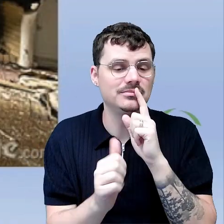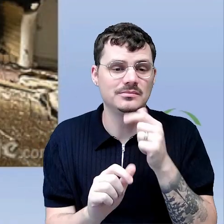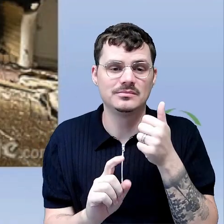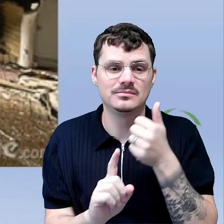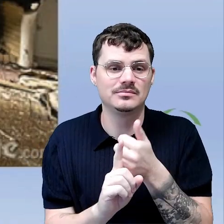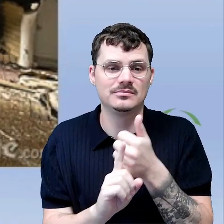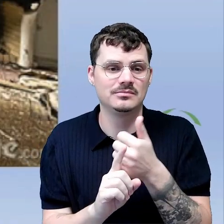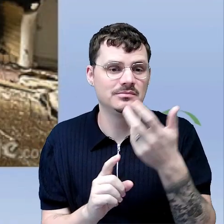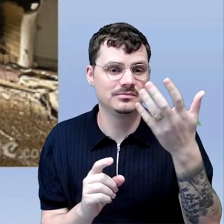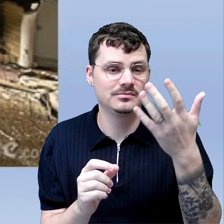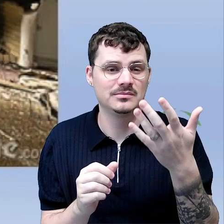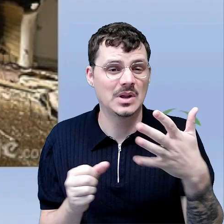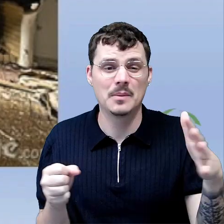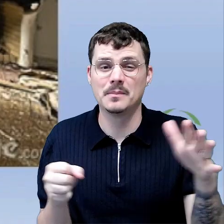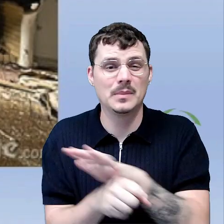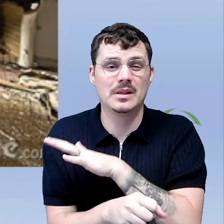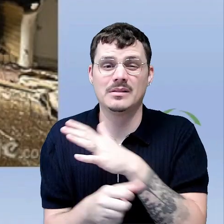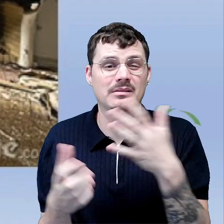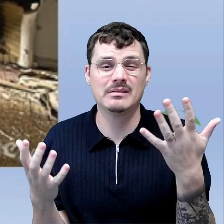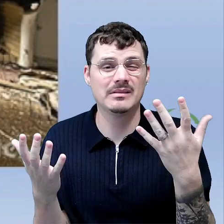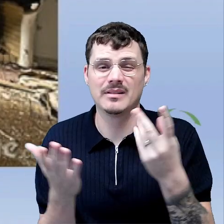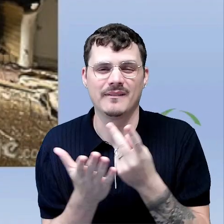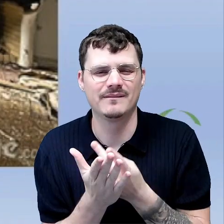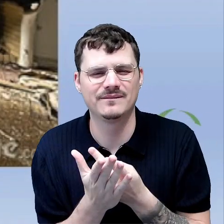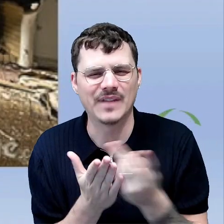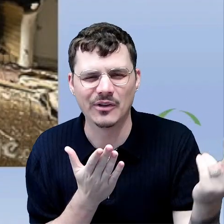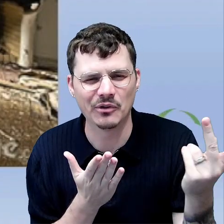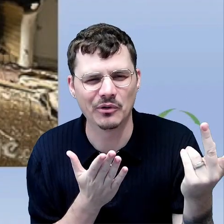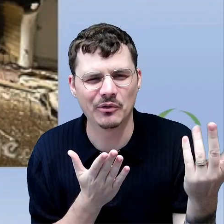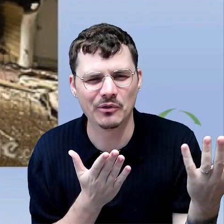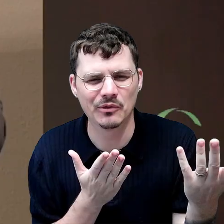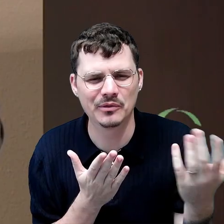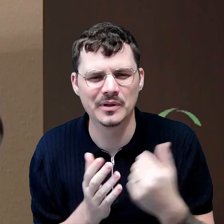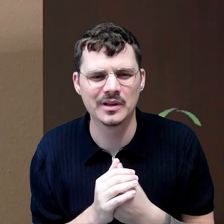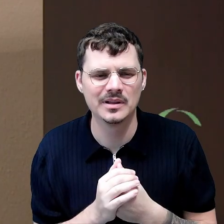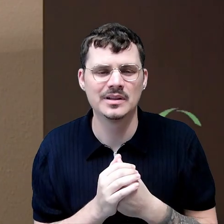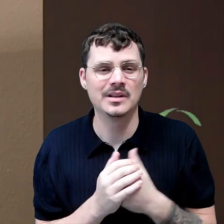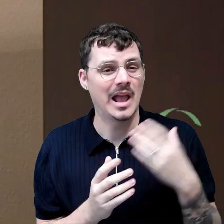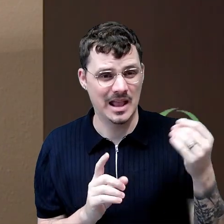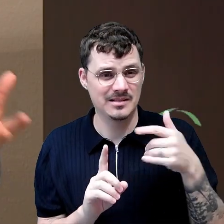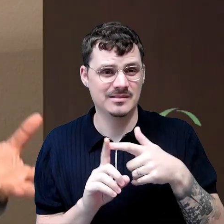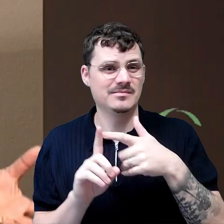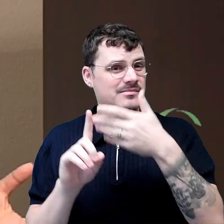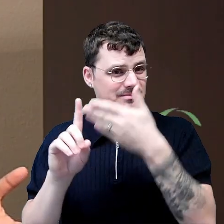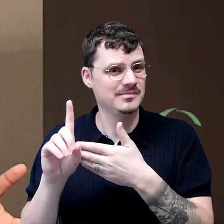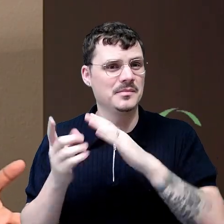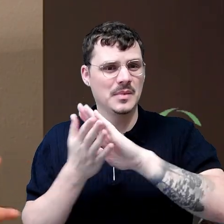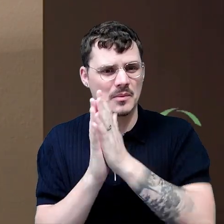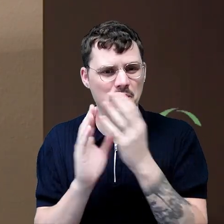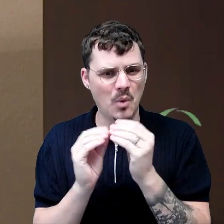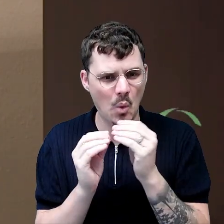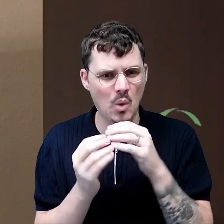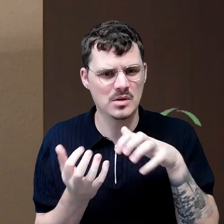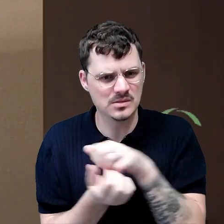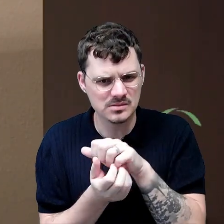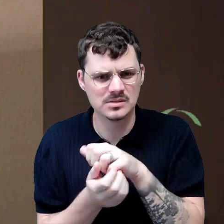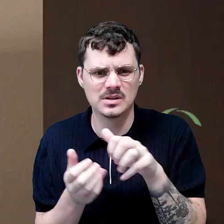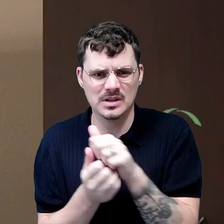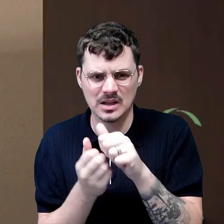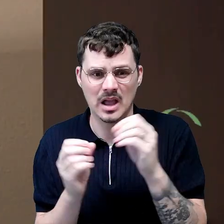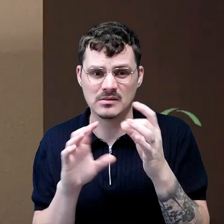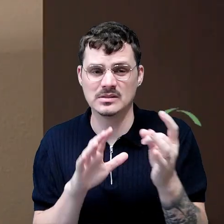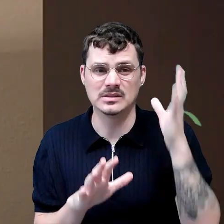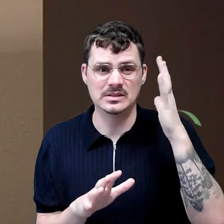complete epic failure, and he was becoming more and more destructive. He was also quite